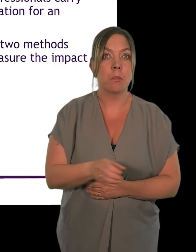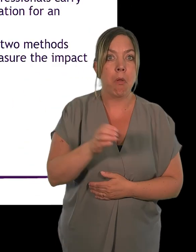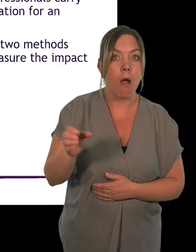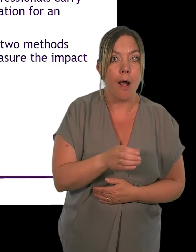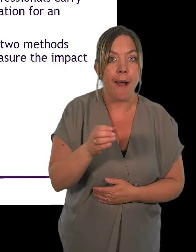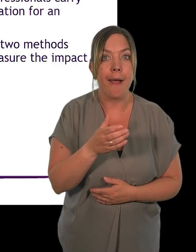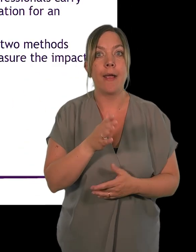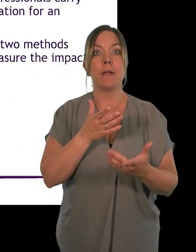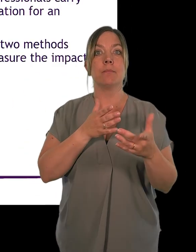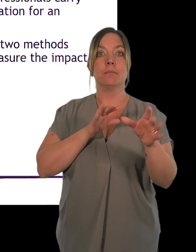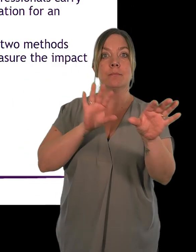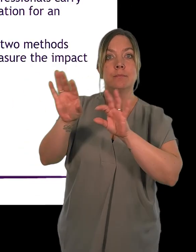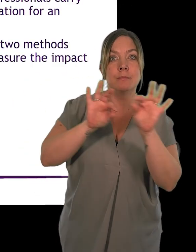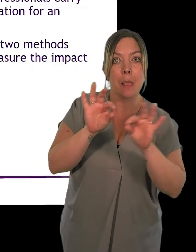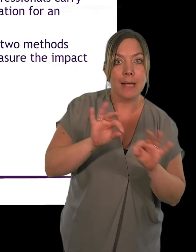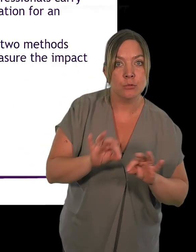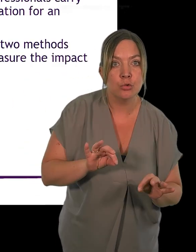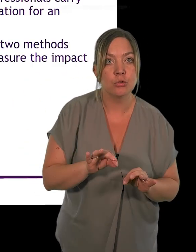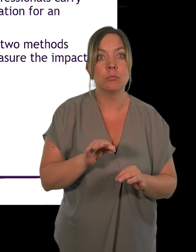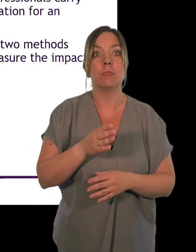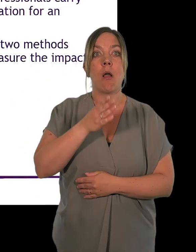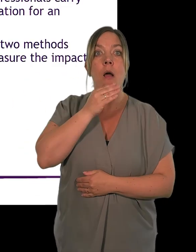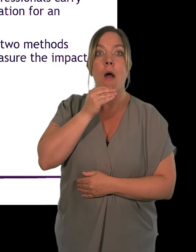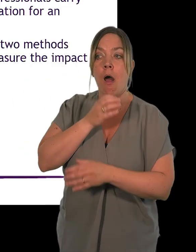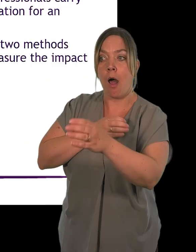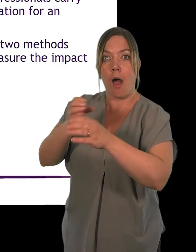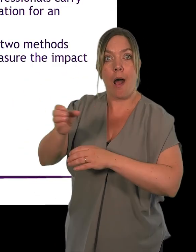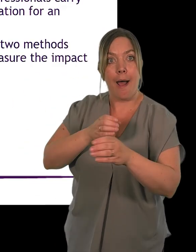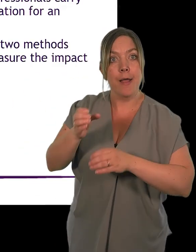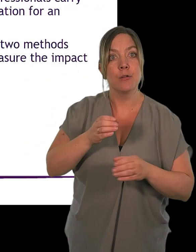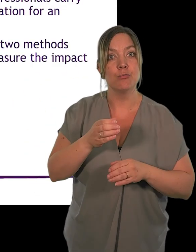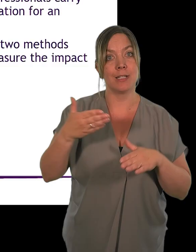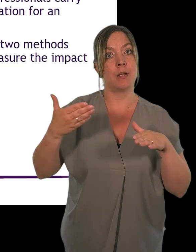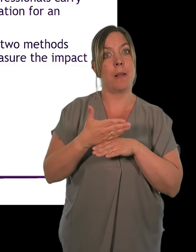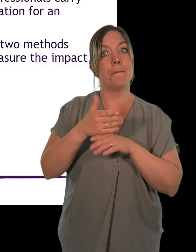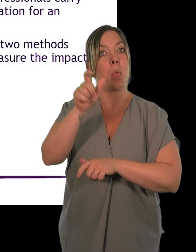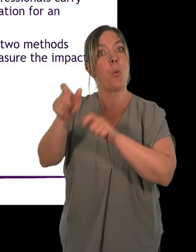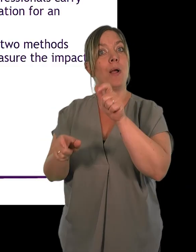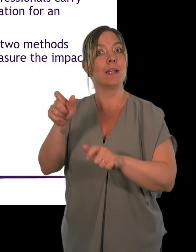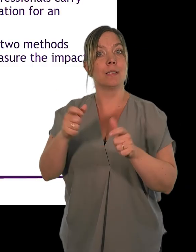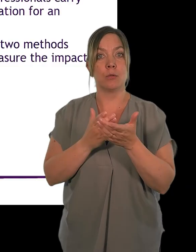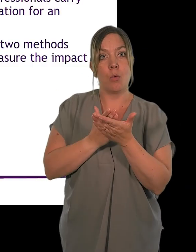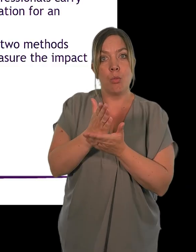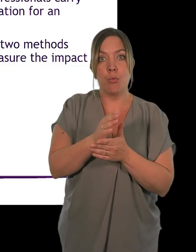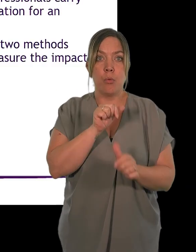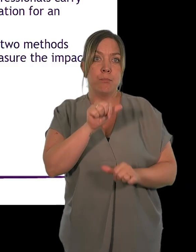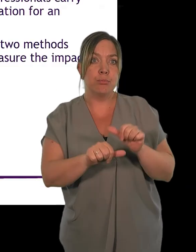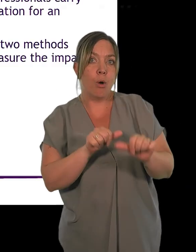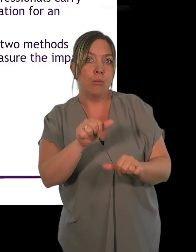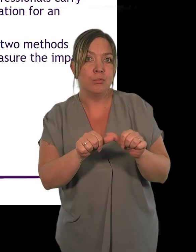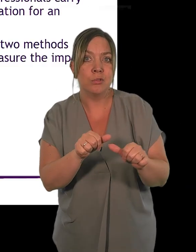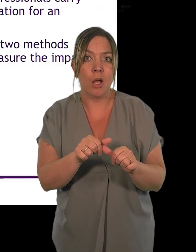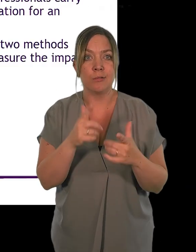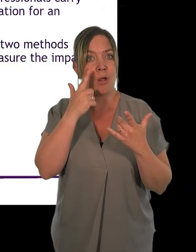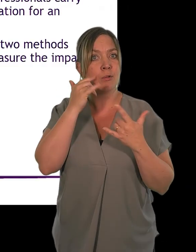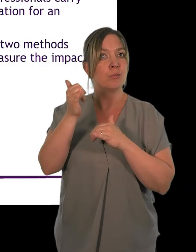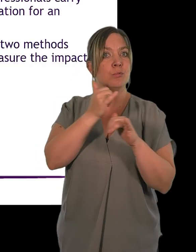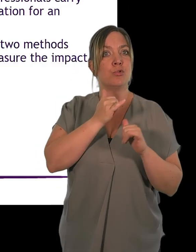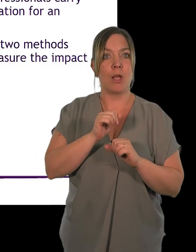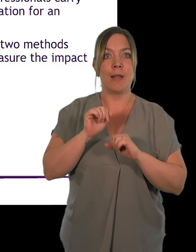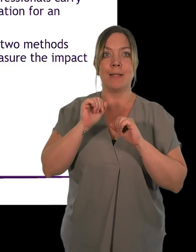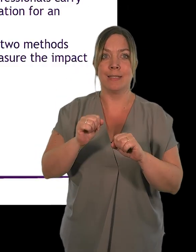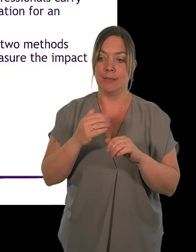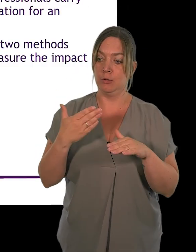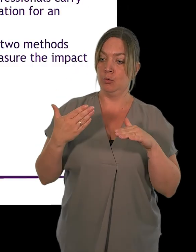Recruitment. Supply, careful selection and hiring of employees through processes